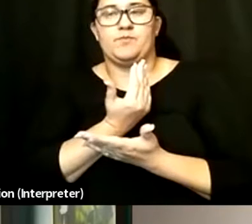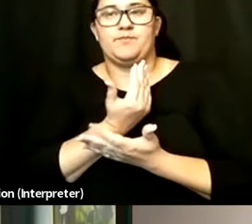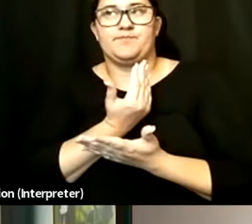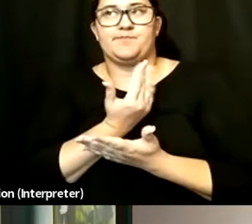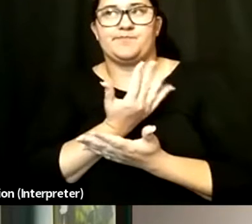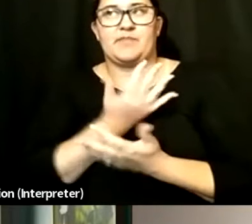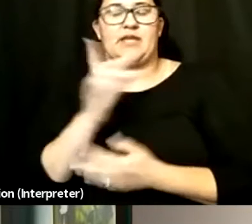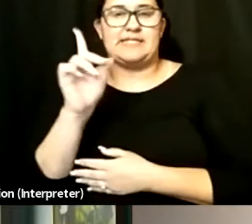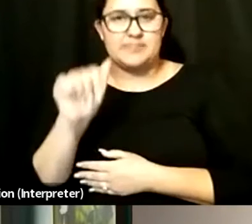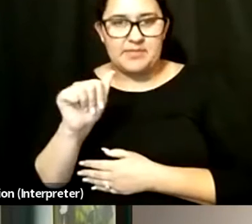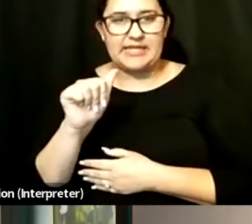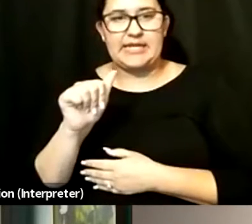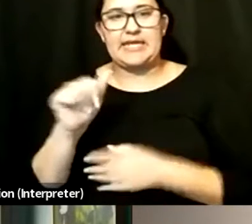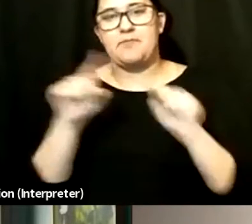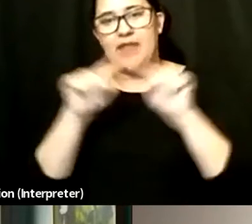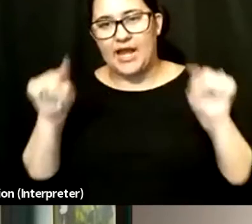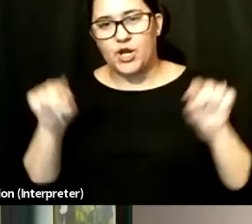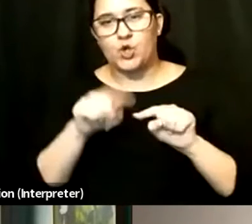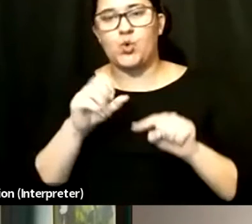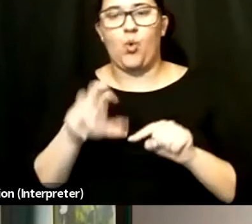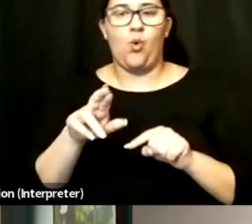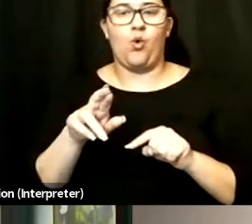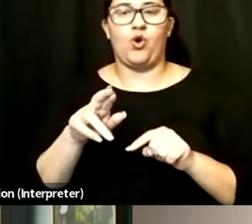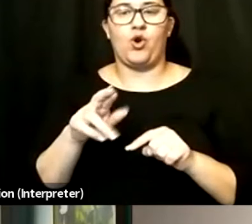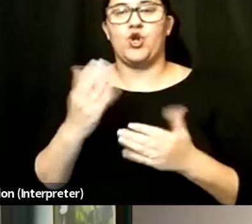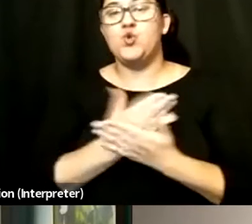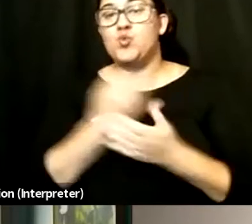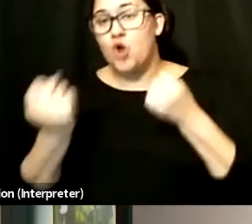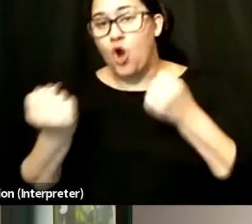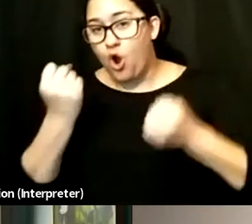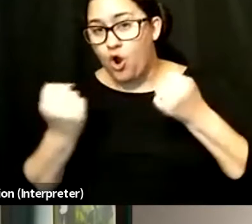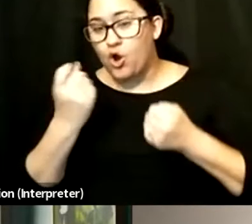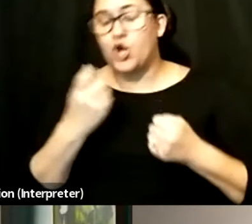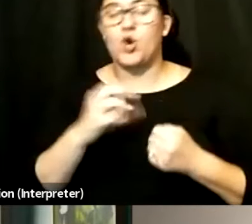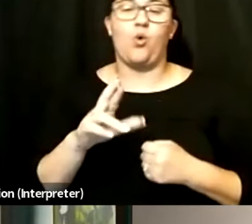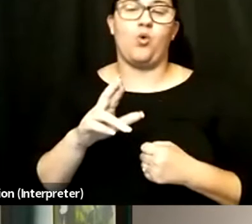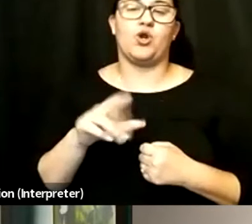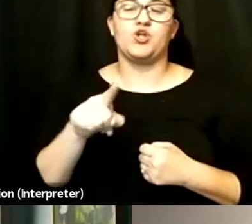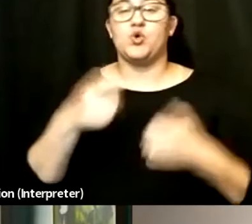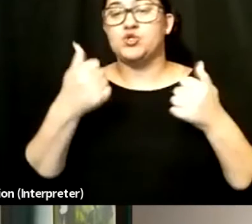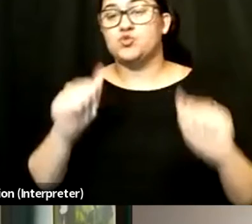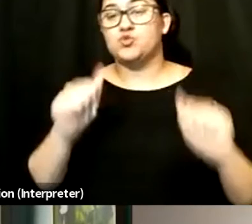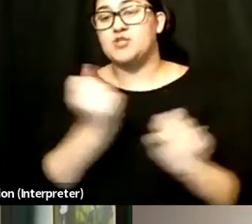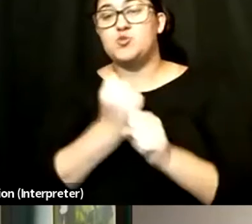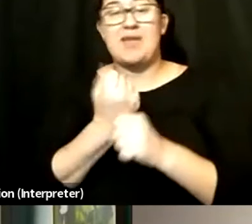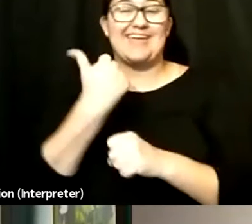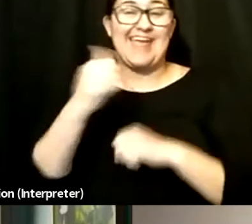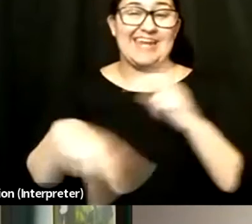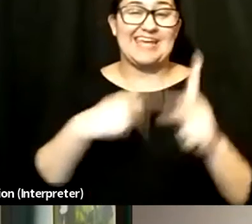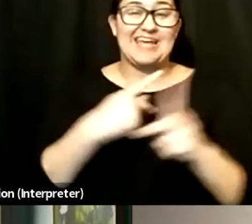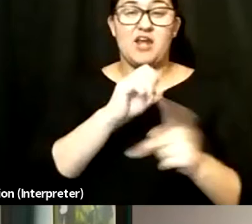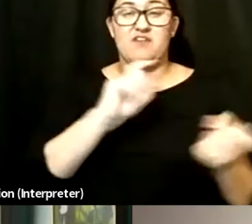disability placard, or you get a new car, or you're trying to make any accommodations to your